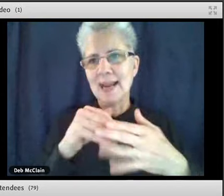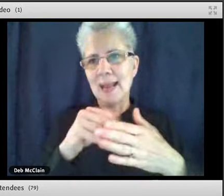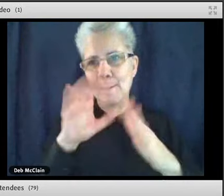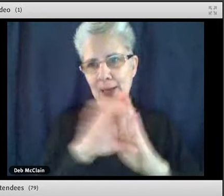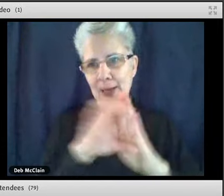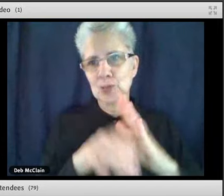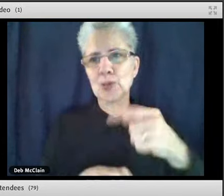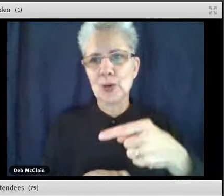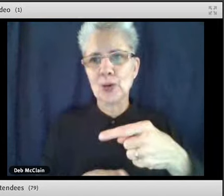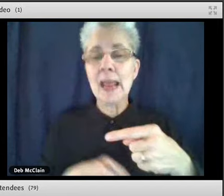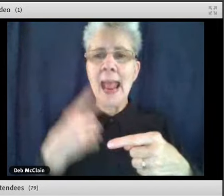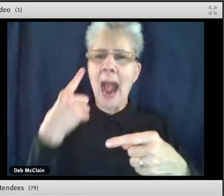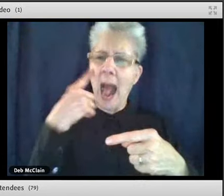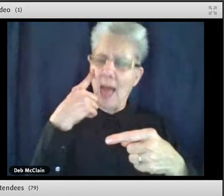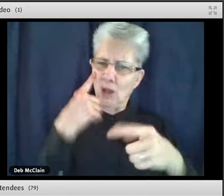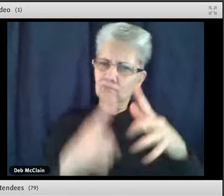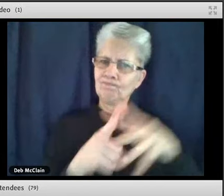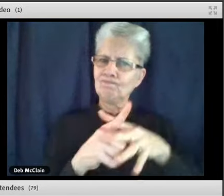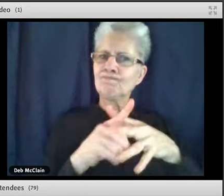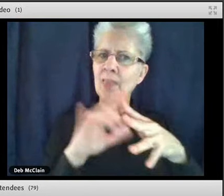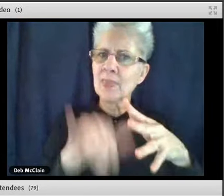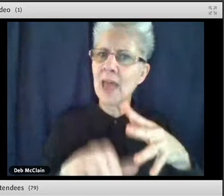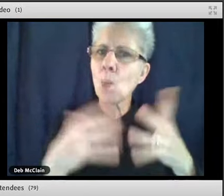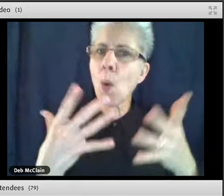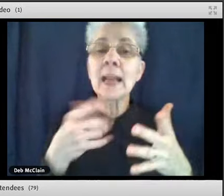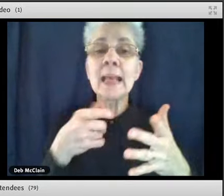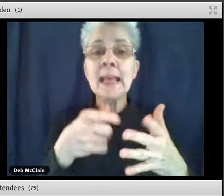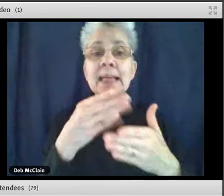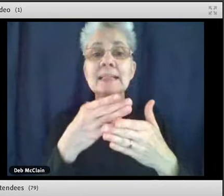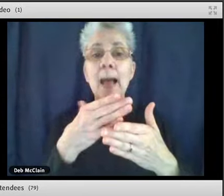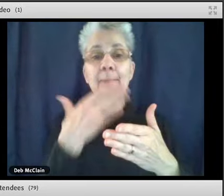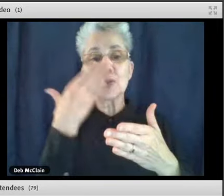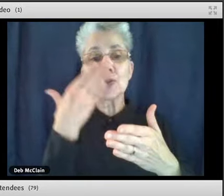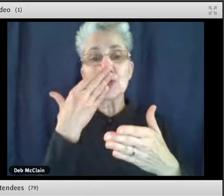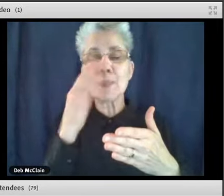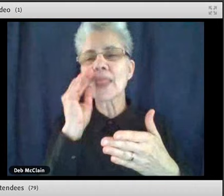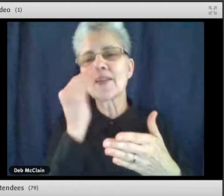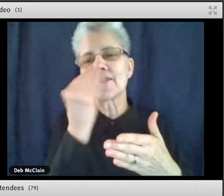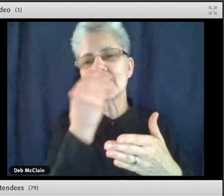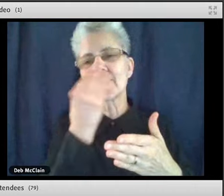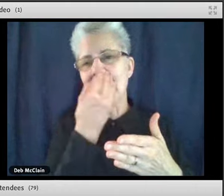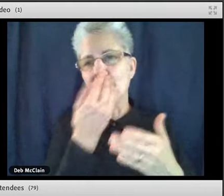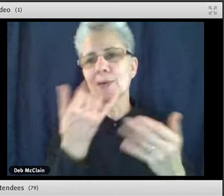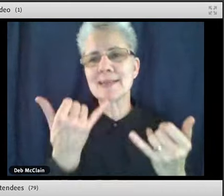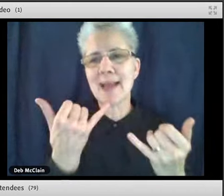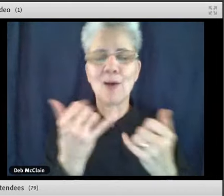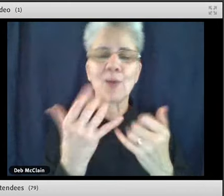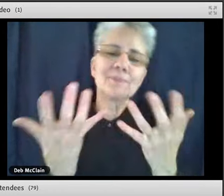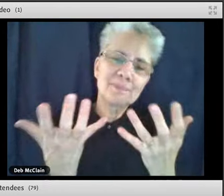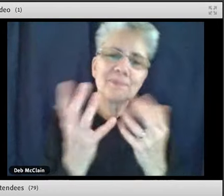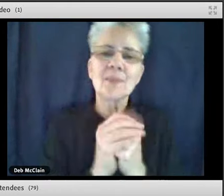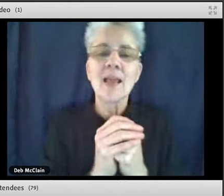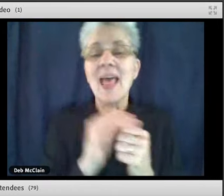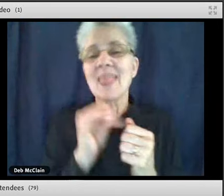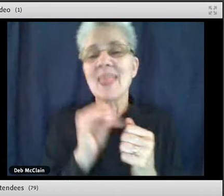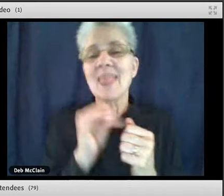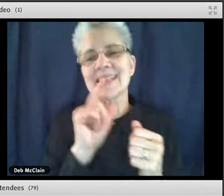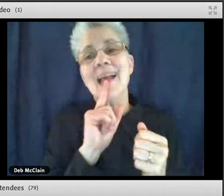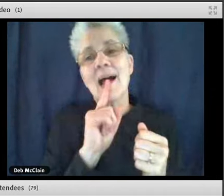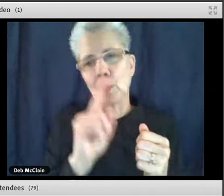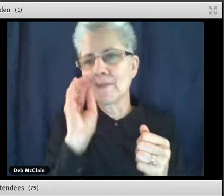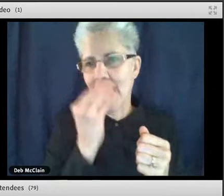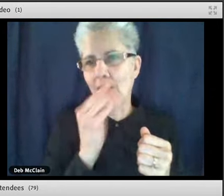time. I've done that. I don't have the news on all day long because a lot of times the news will present the worst case